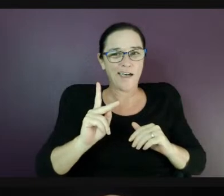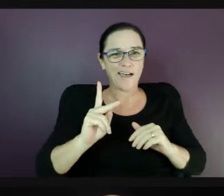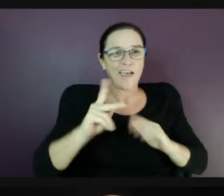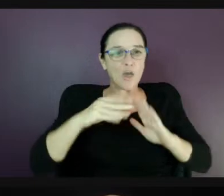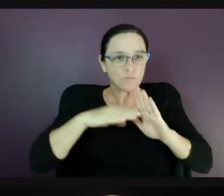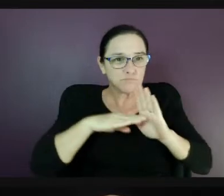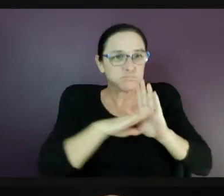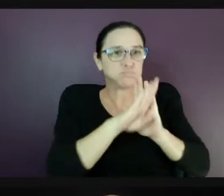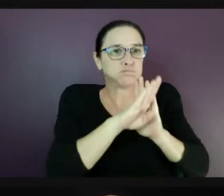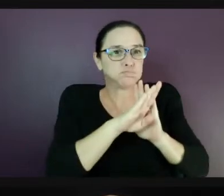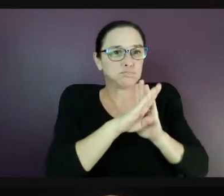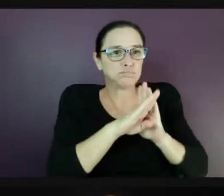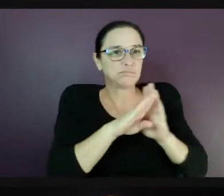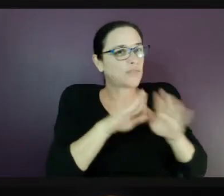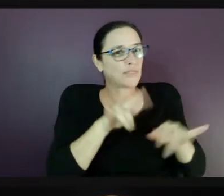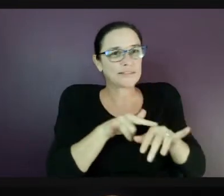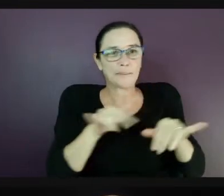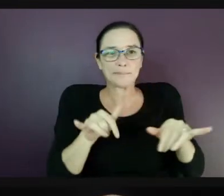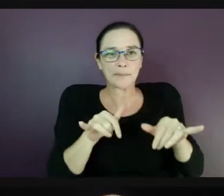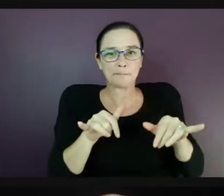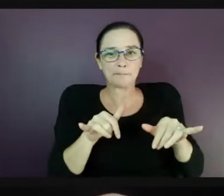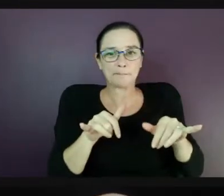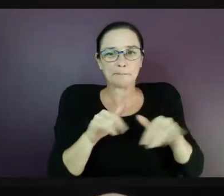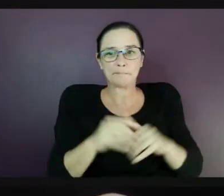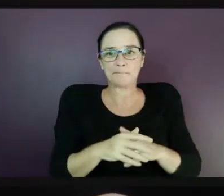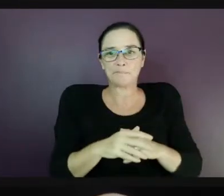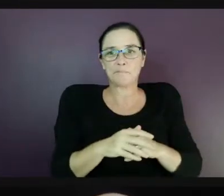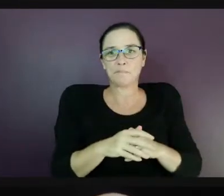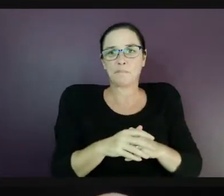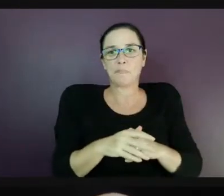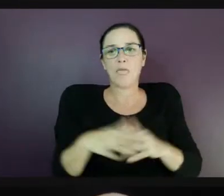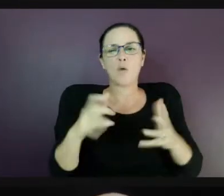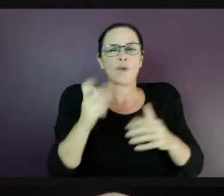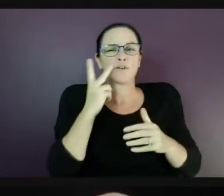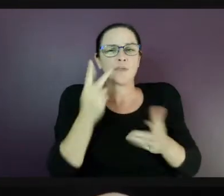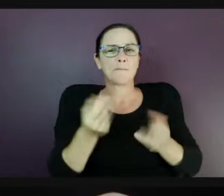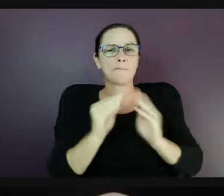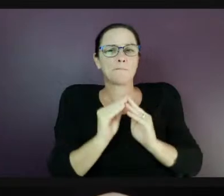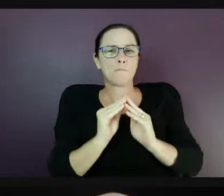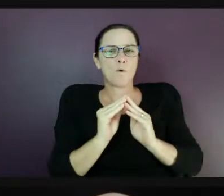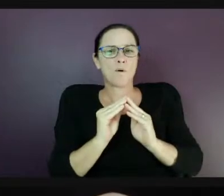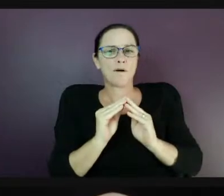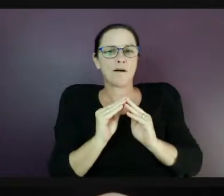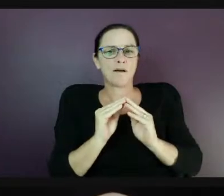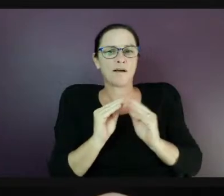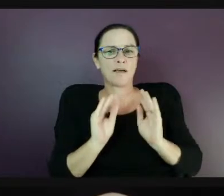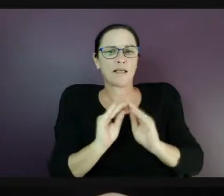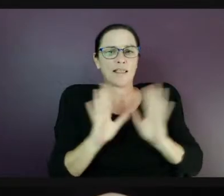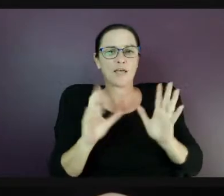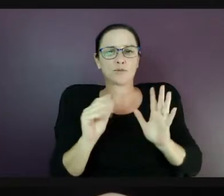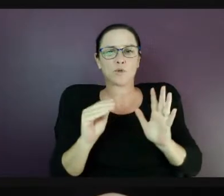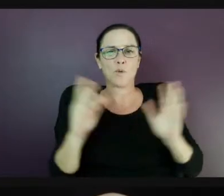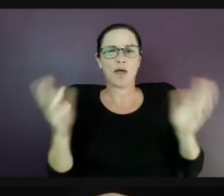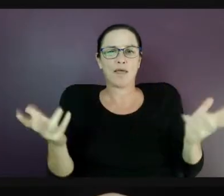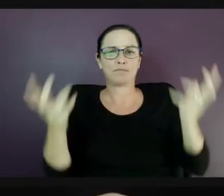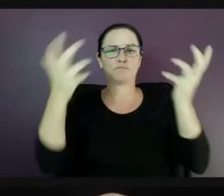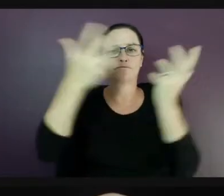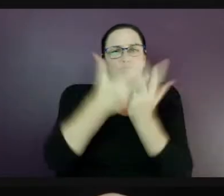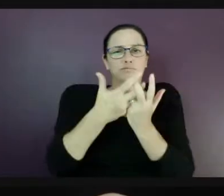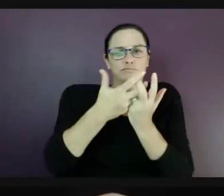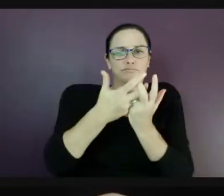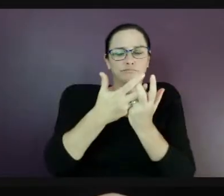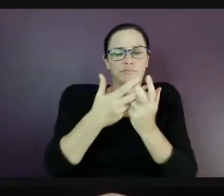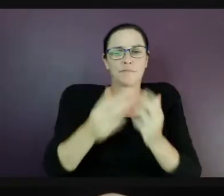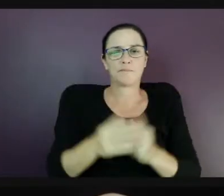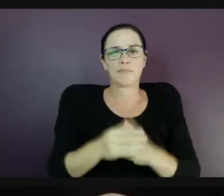time. That's really interesting. I wanted to see this a little better. So what I did here was I superimposed them. So what you're seeing now is